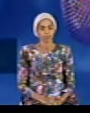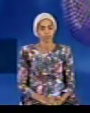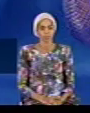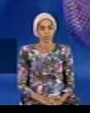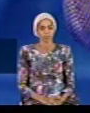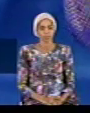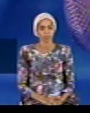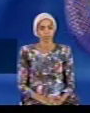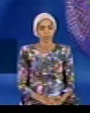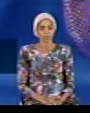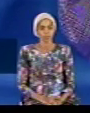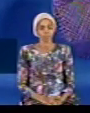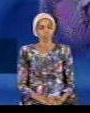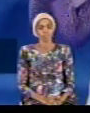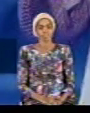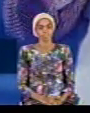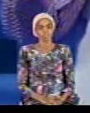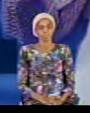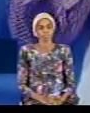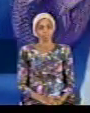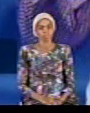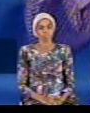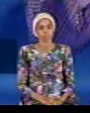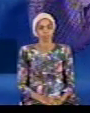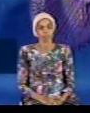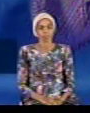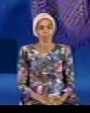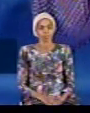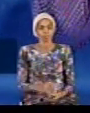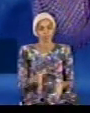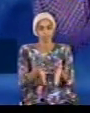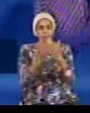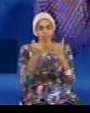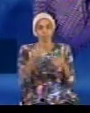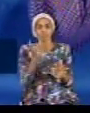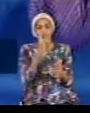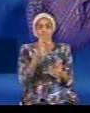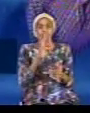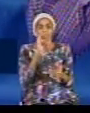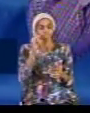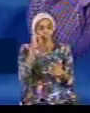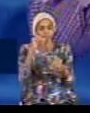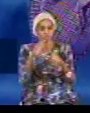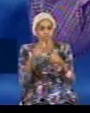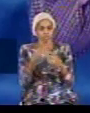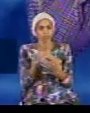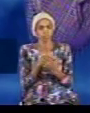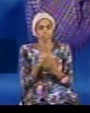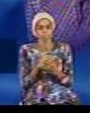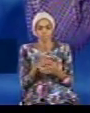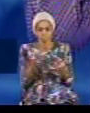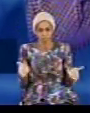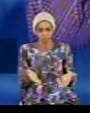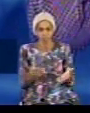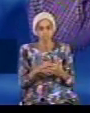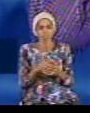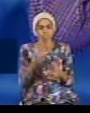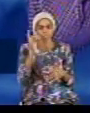Ololade. Where are you? Here. Do you know what happened to you?